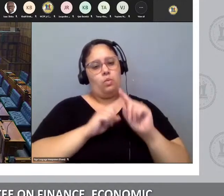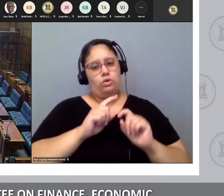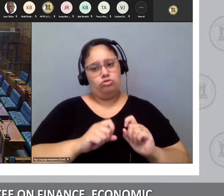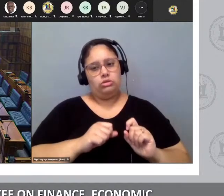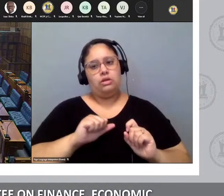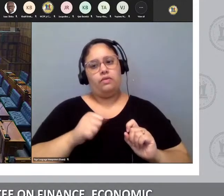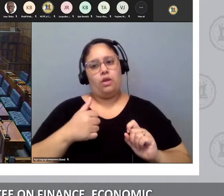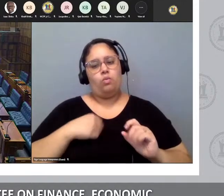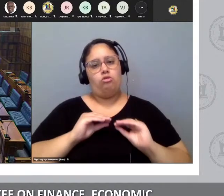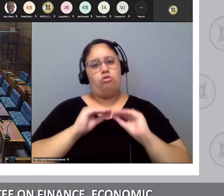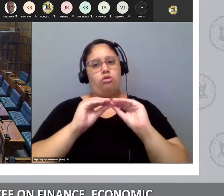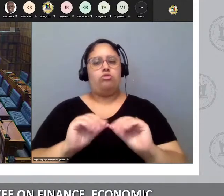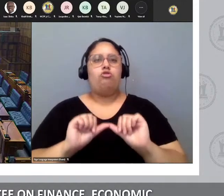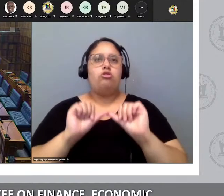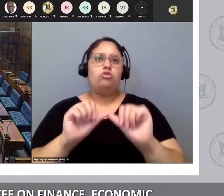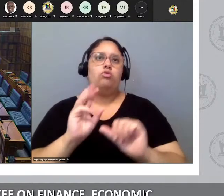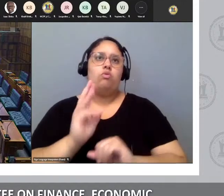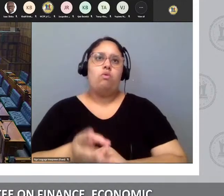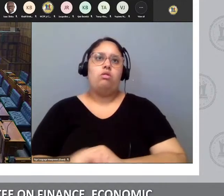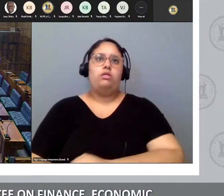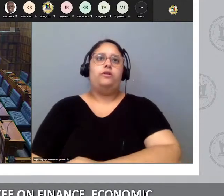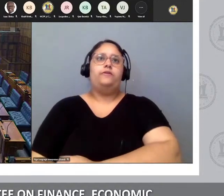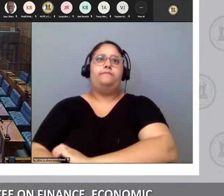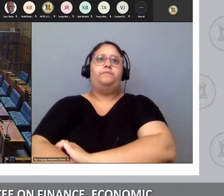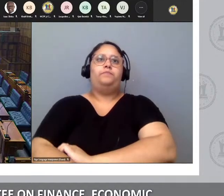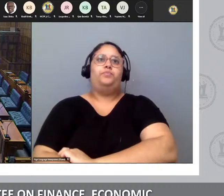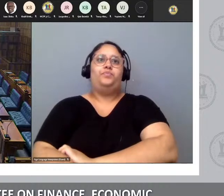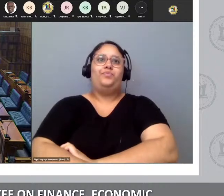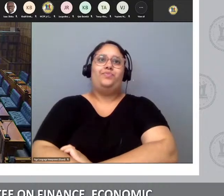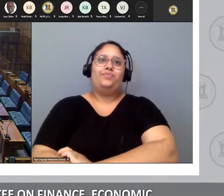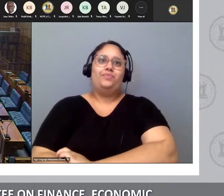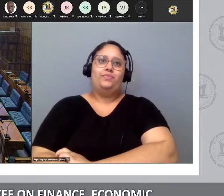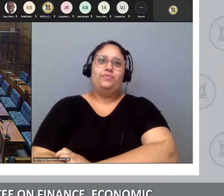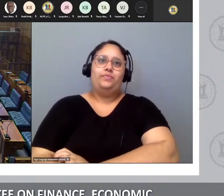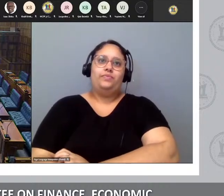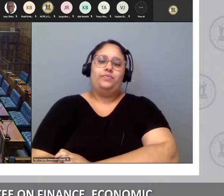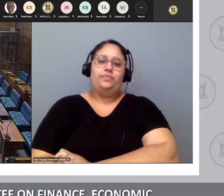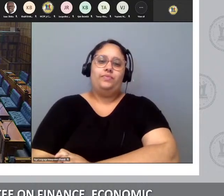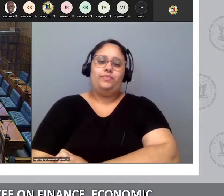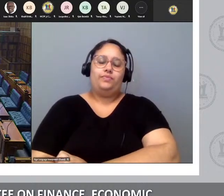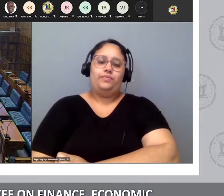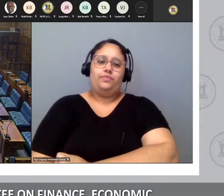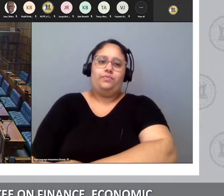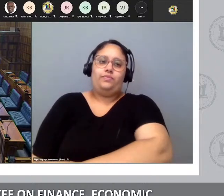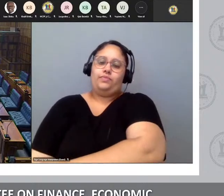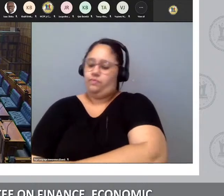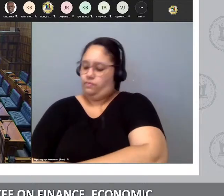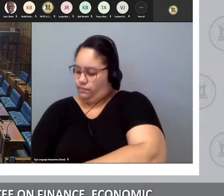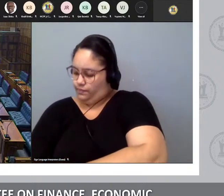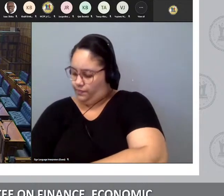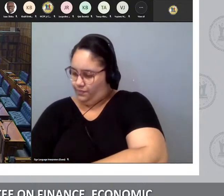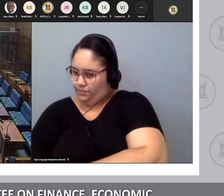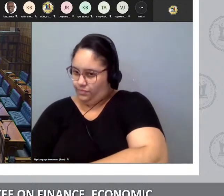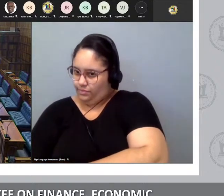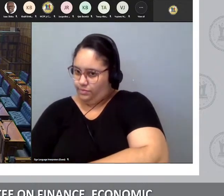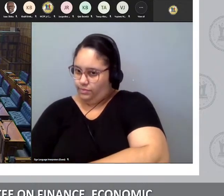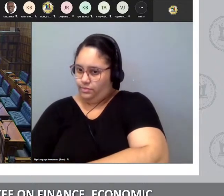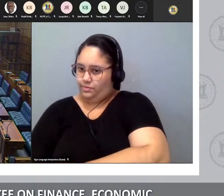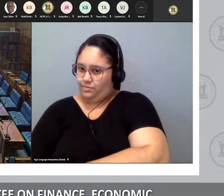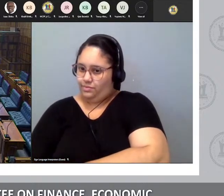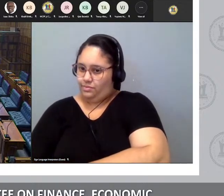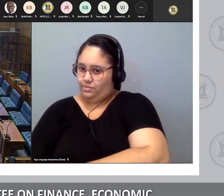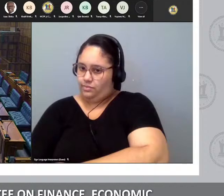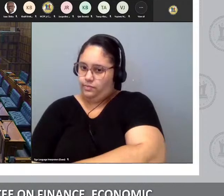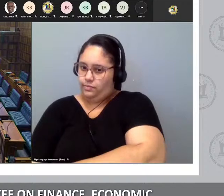and then we'll move on thank you thanks um um chairperson and to The Honorable members um I